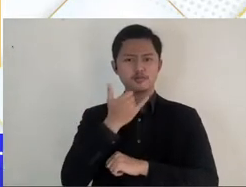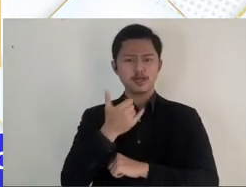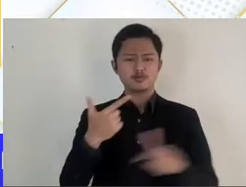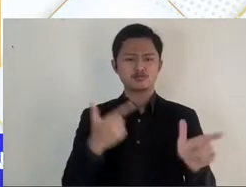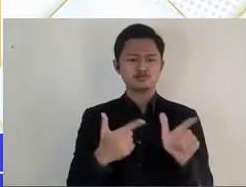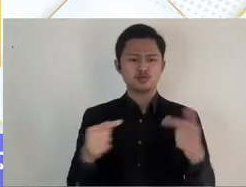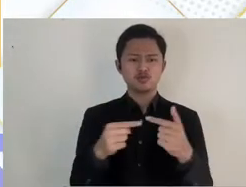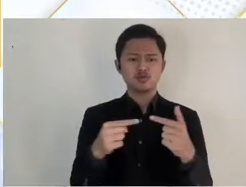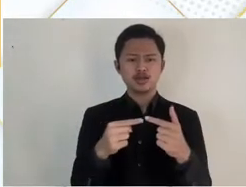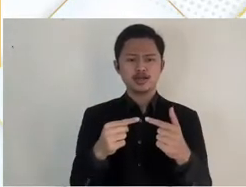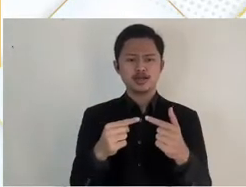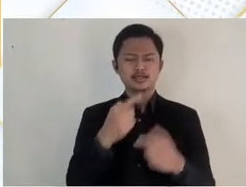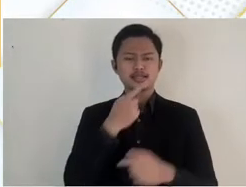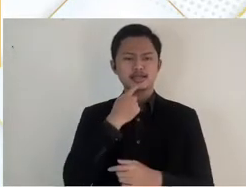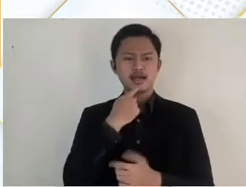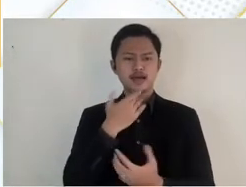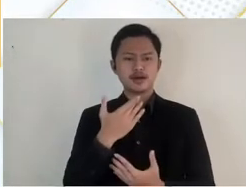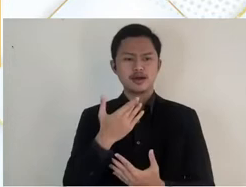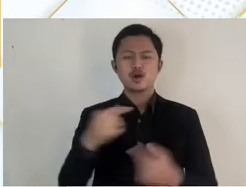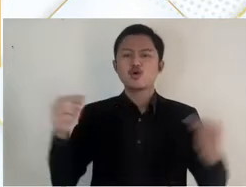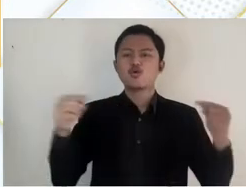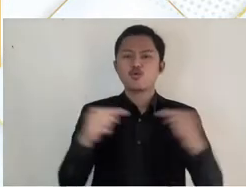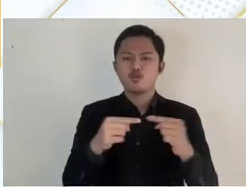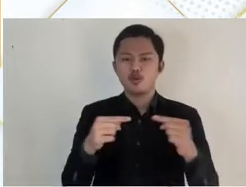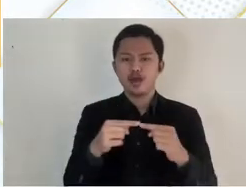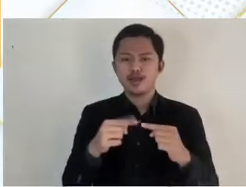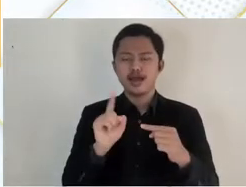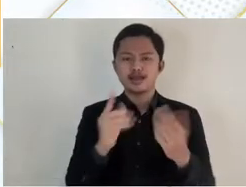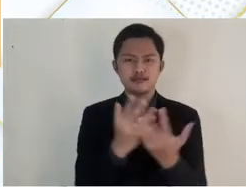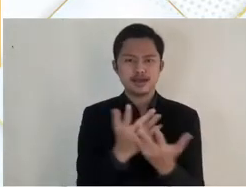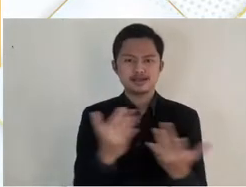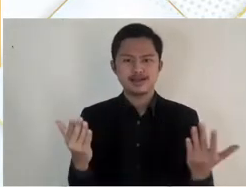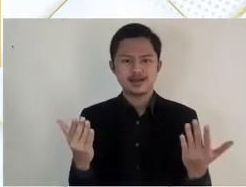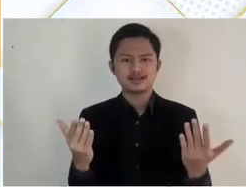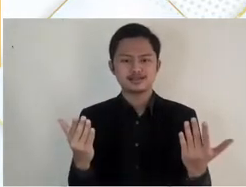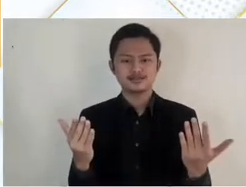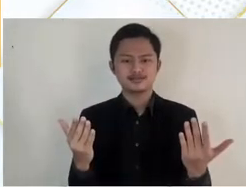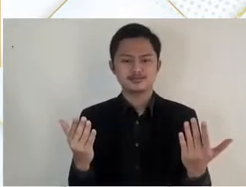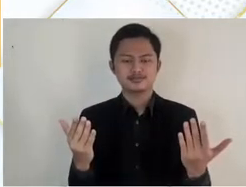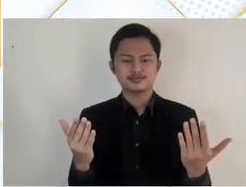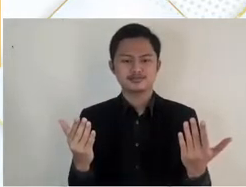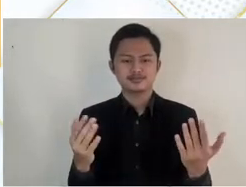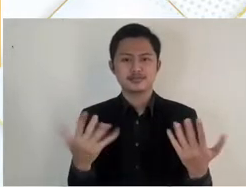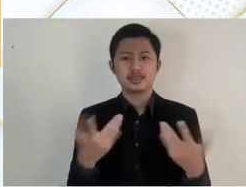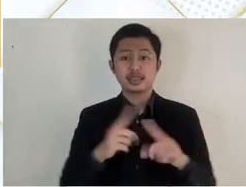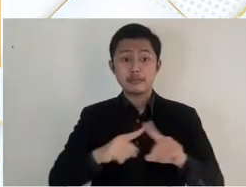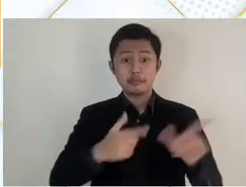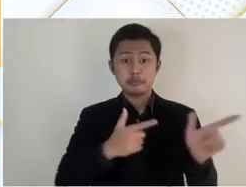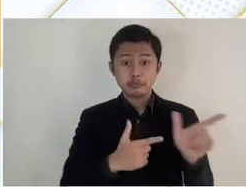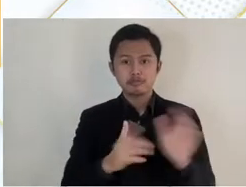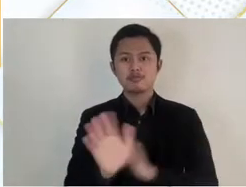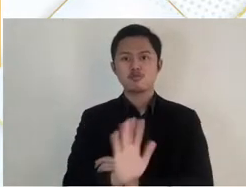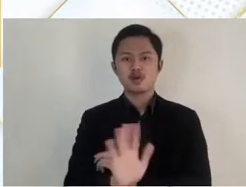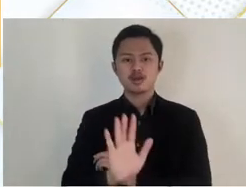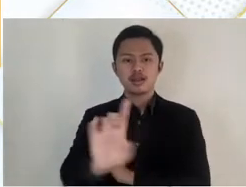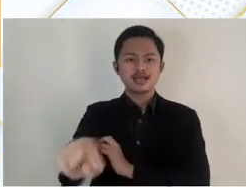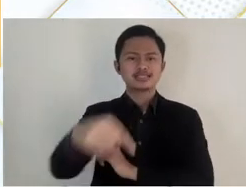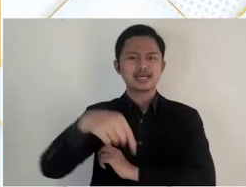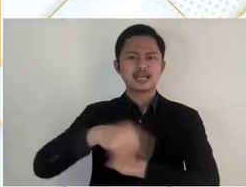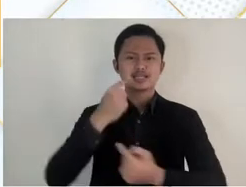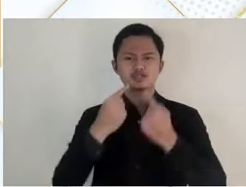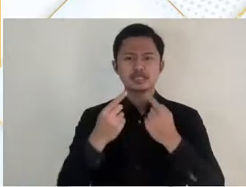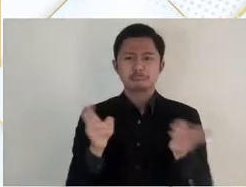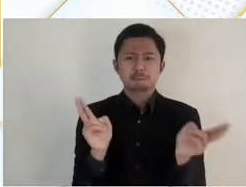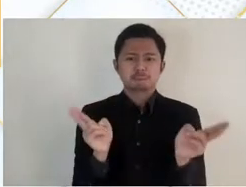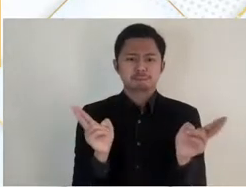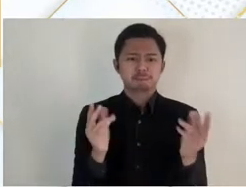talking about is the relationship between civil society and the armed forces. But what we're also talking about normatively is